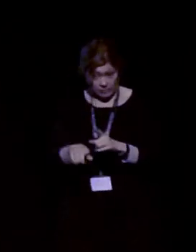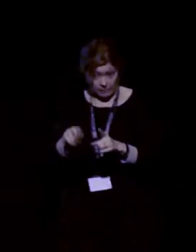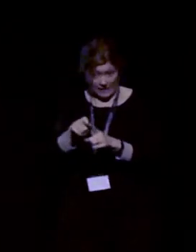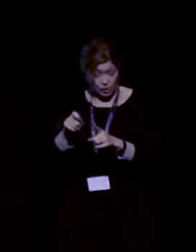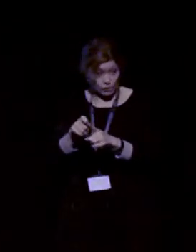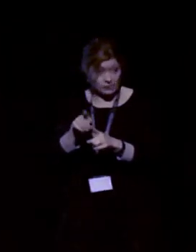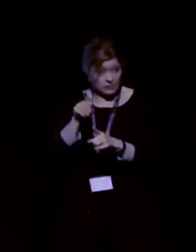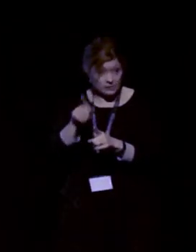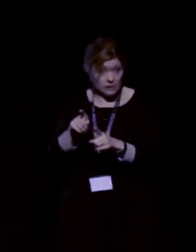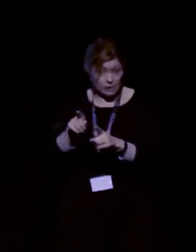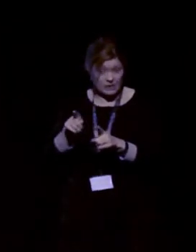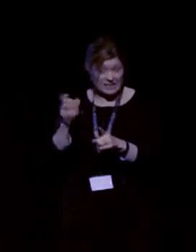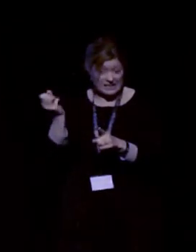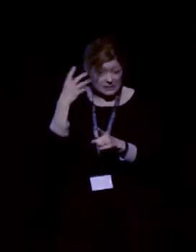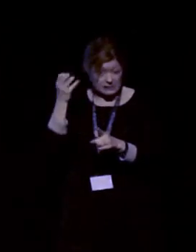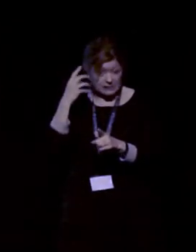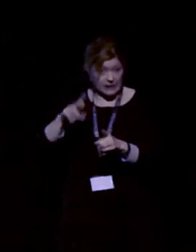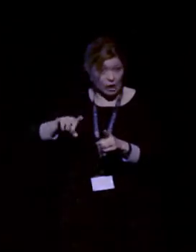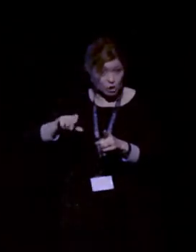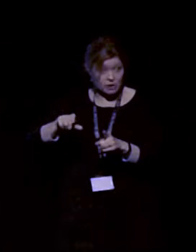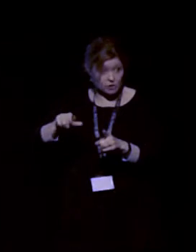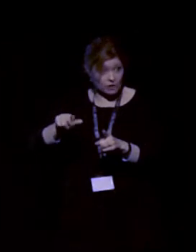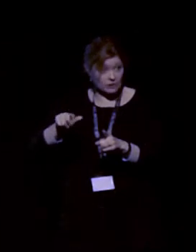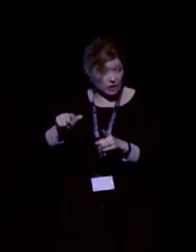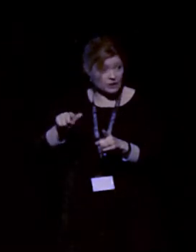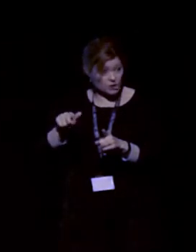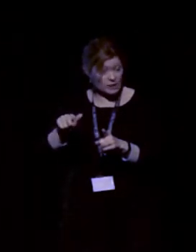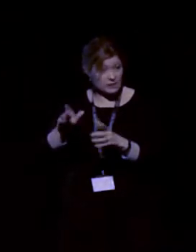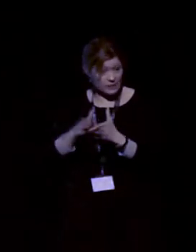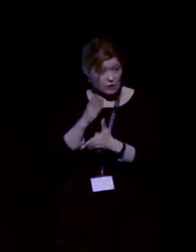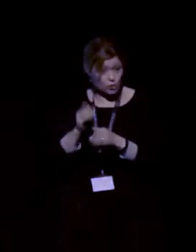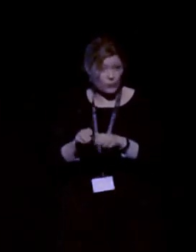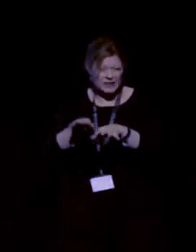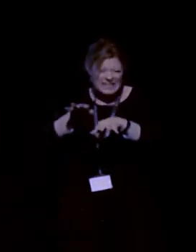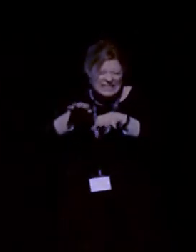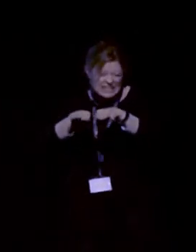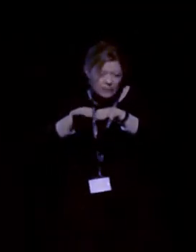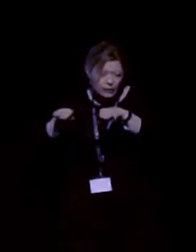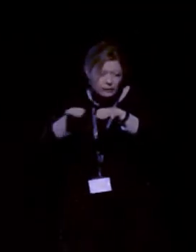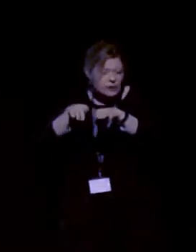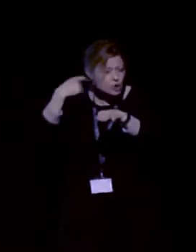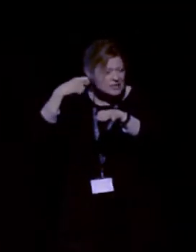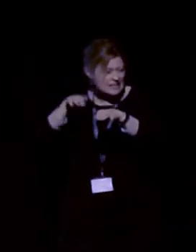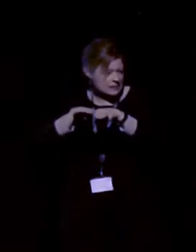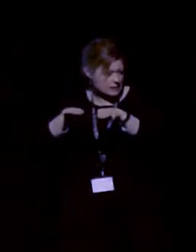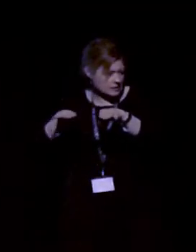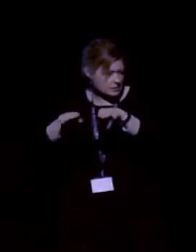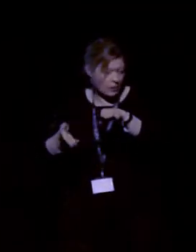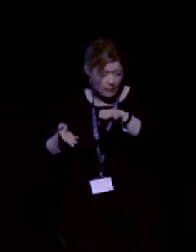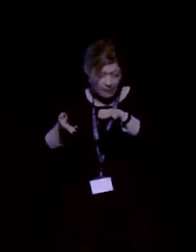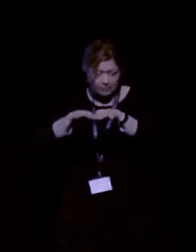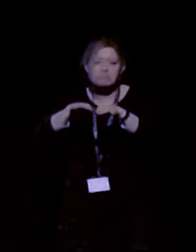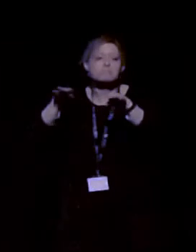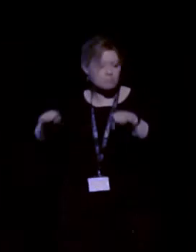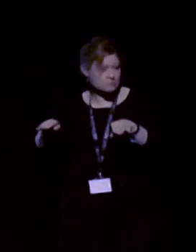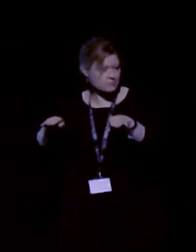the therapeutic sound so it's a similar loudness to the person's tinnitus. And often tinnitus is judged